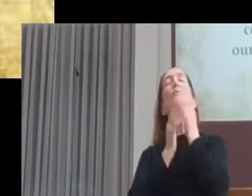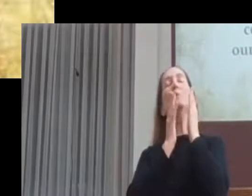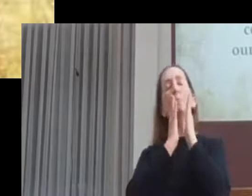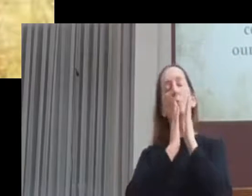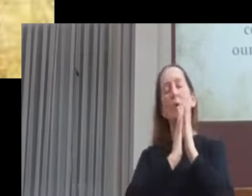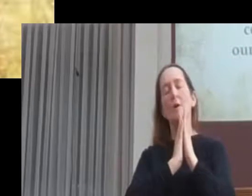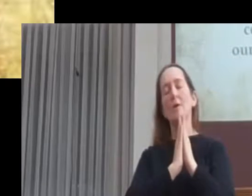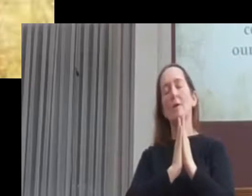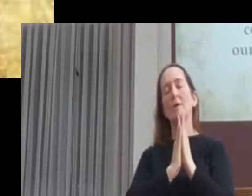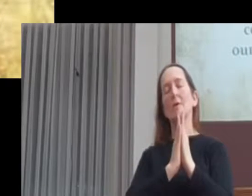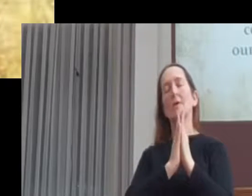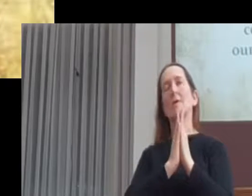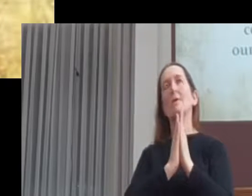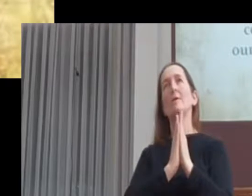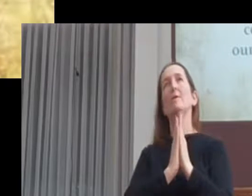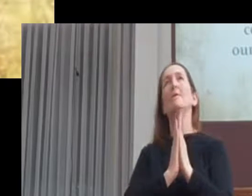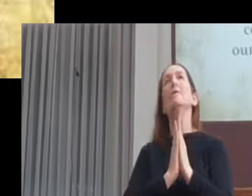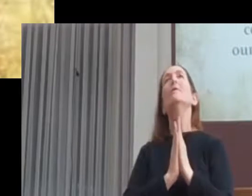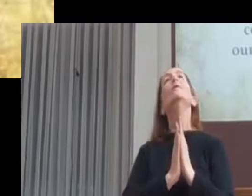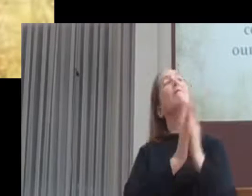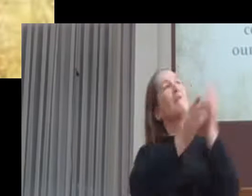Jesus,